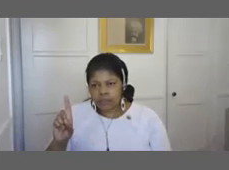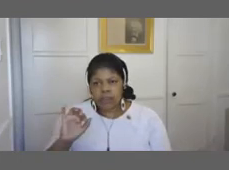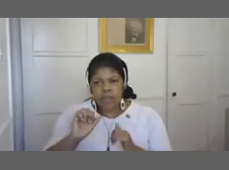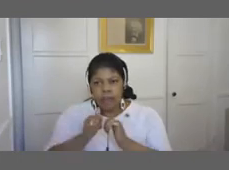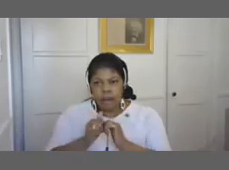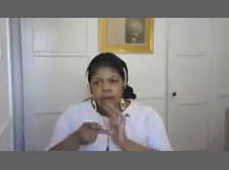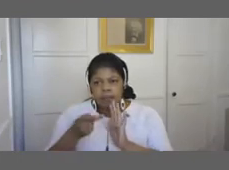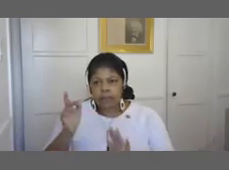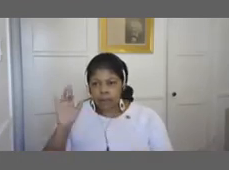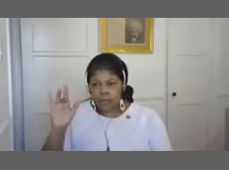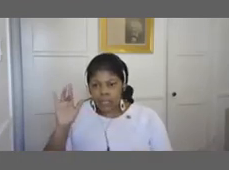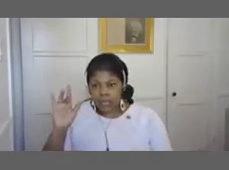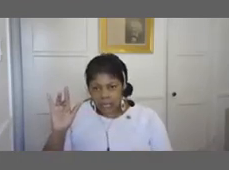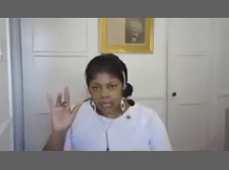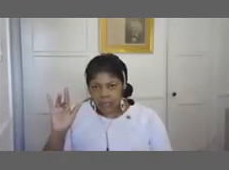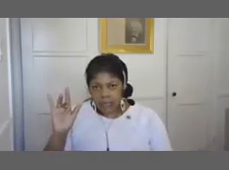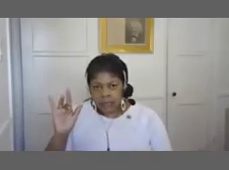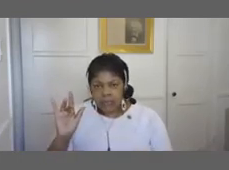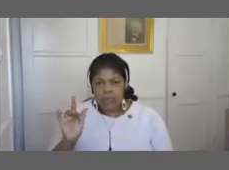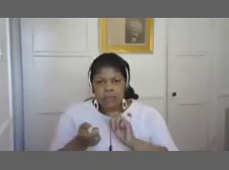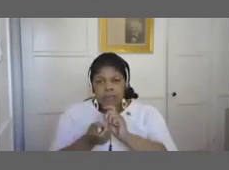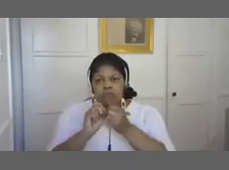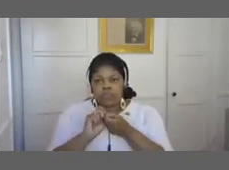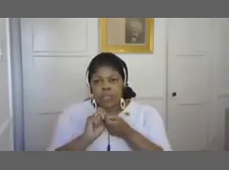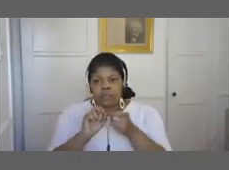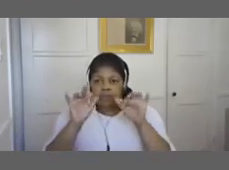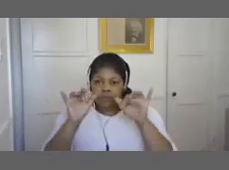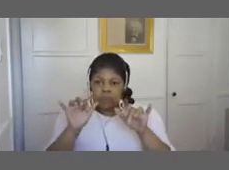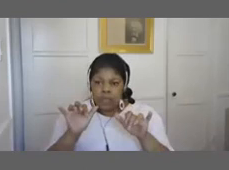of dark orange 2, we'll just name it mustard.